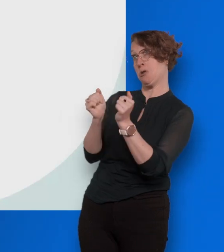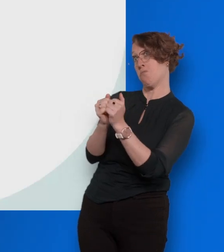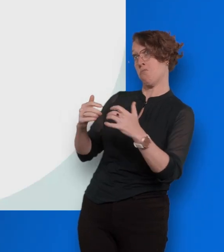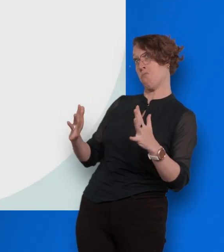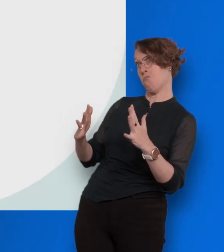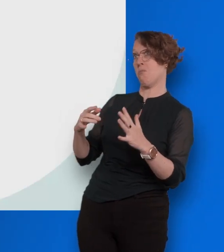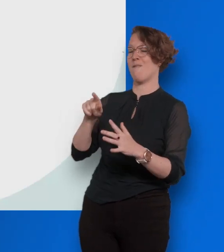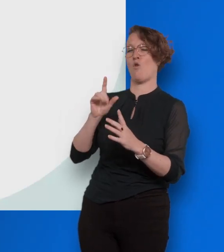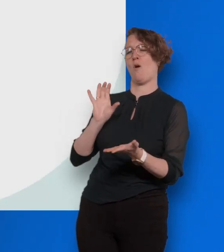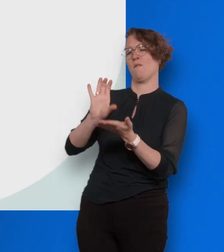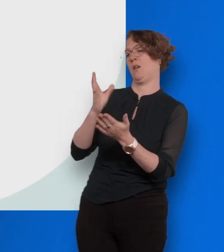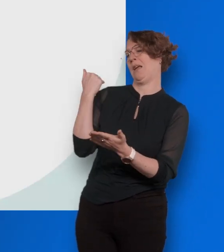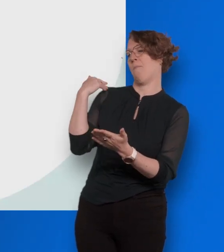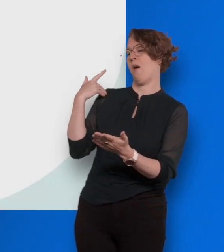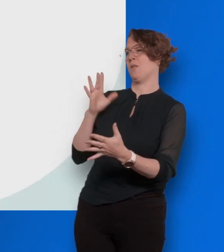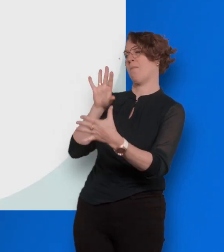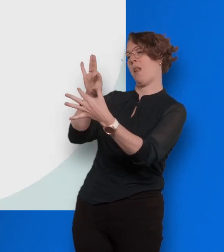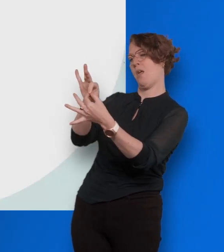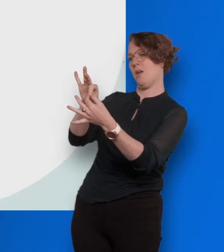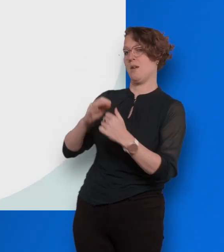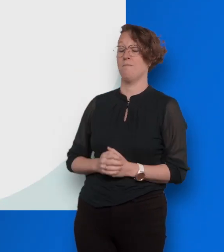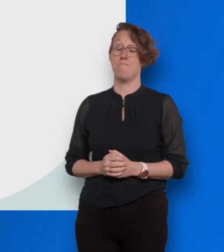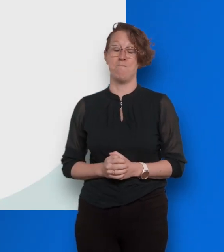past. And our